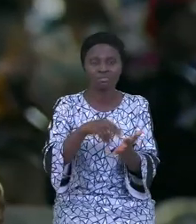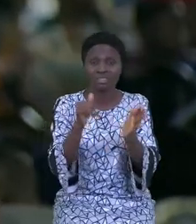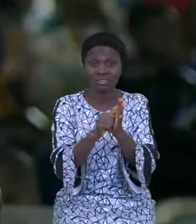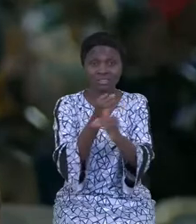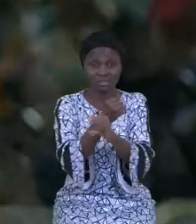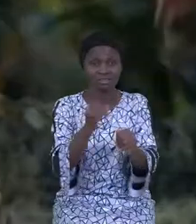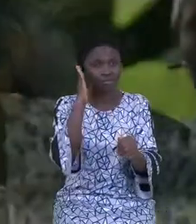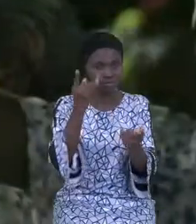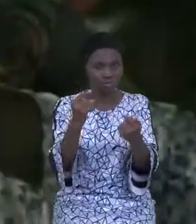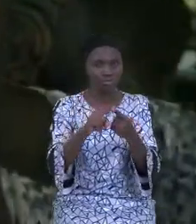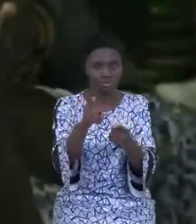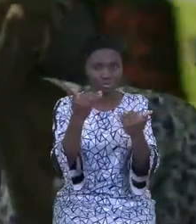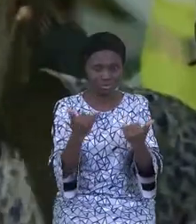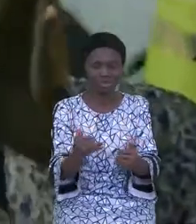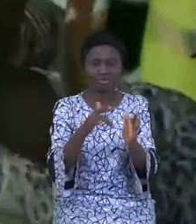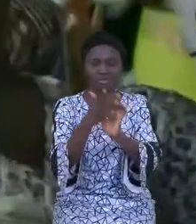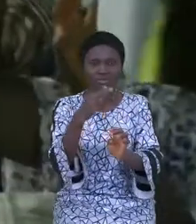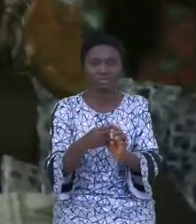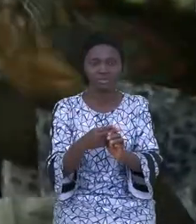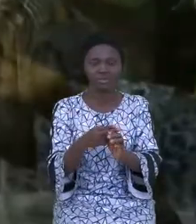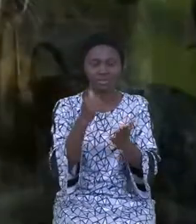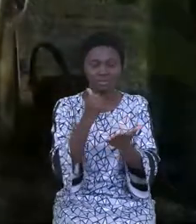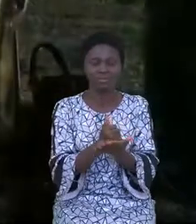to you right now. Amen.